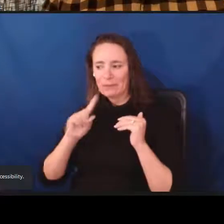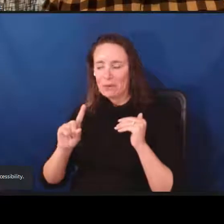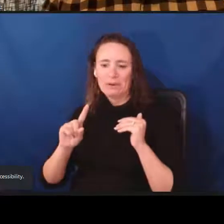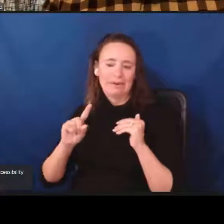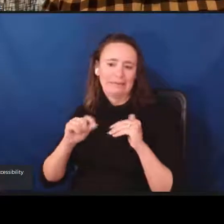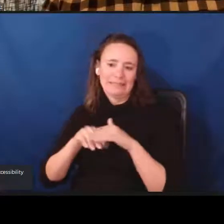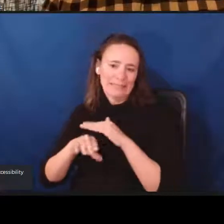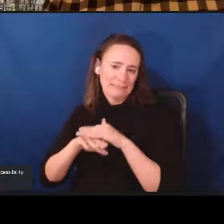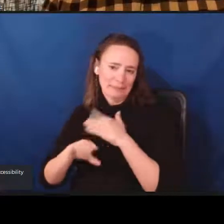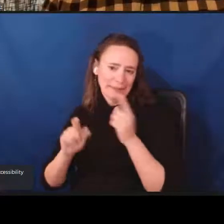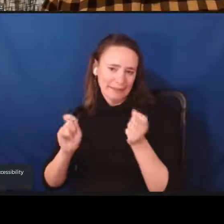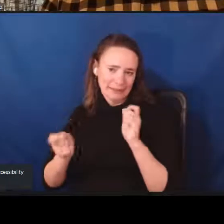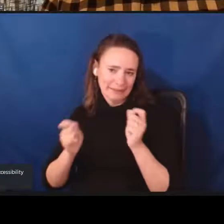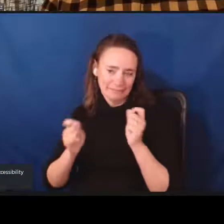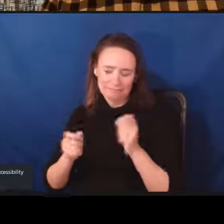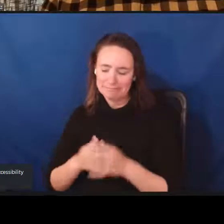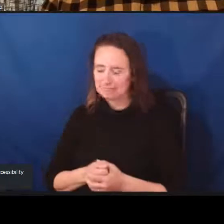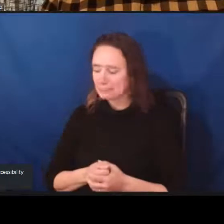but